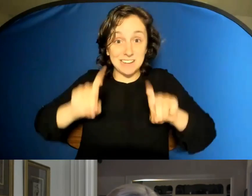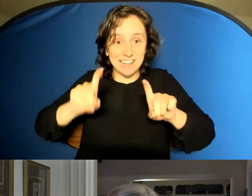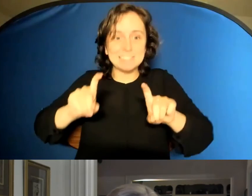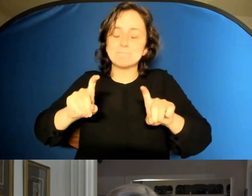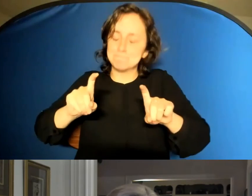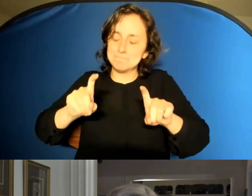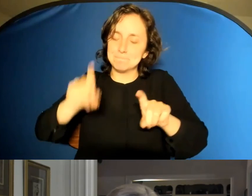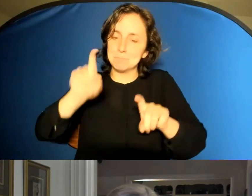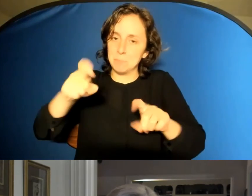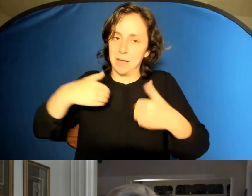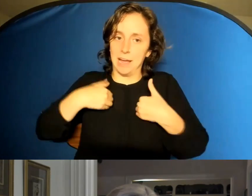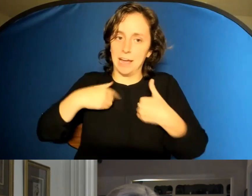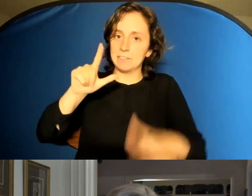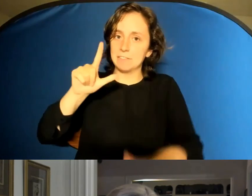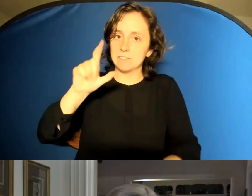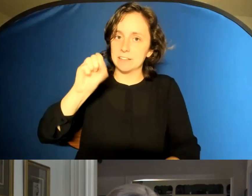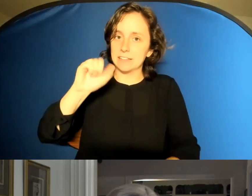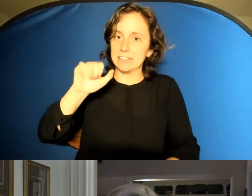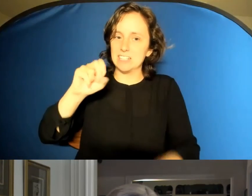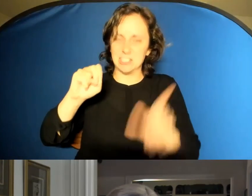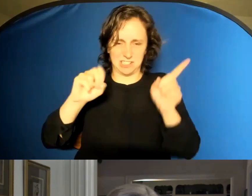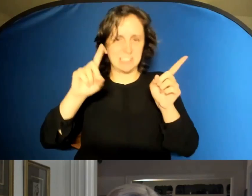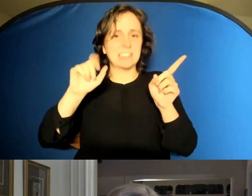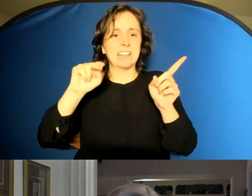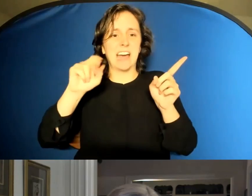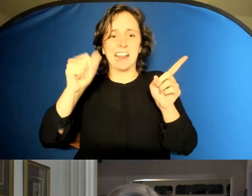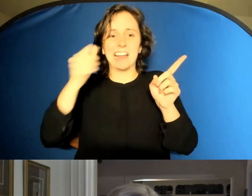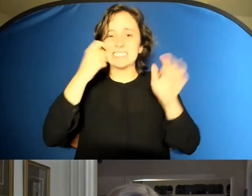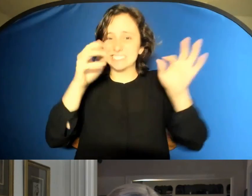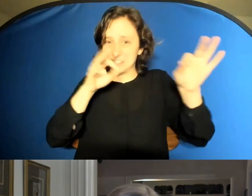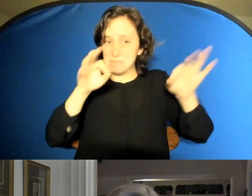as Donna described, in order to